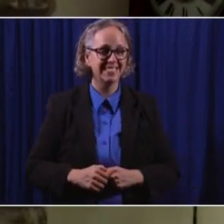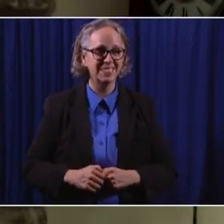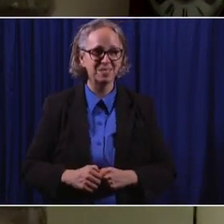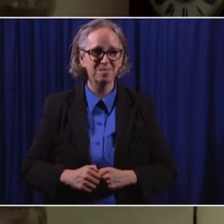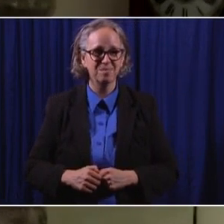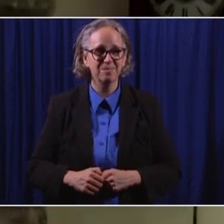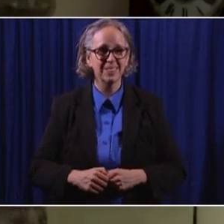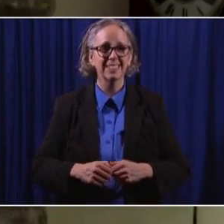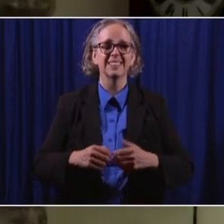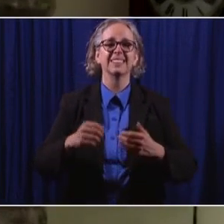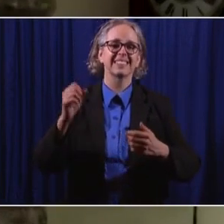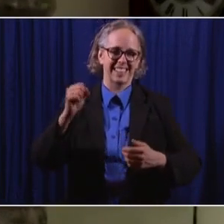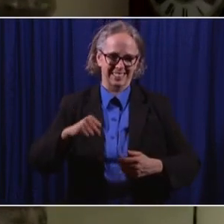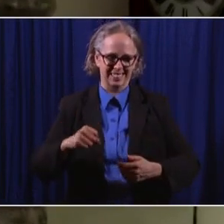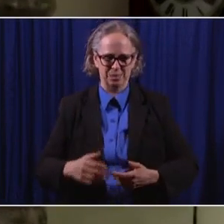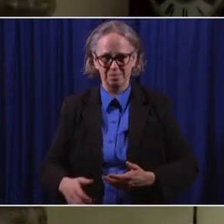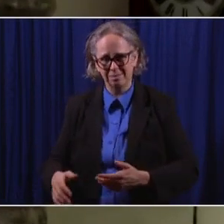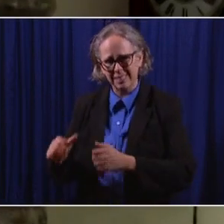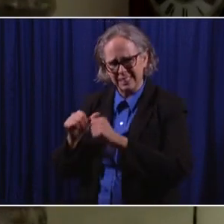Yes. Continued good luck.